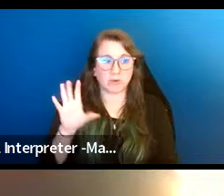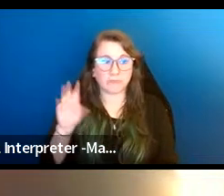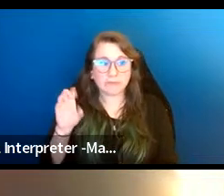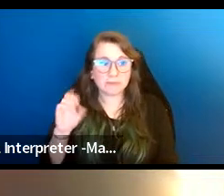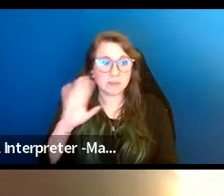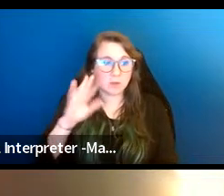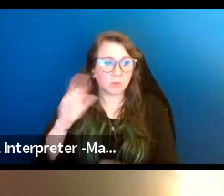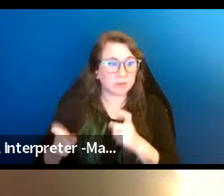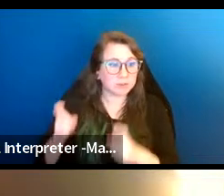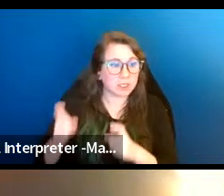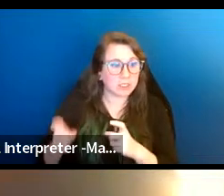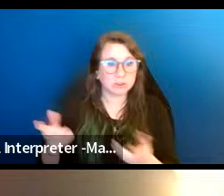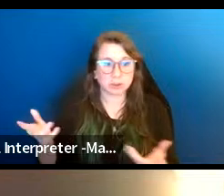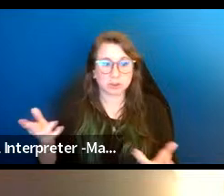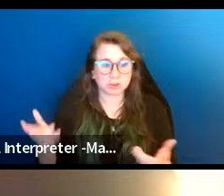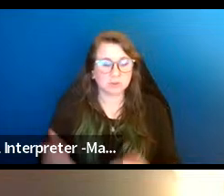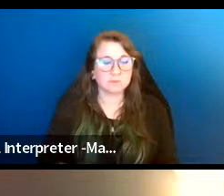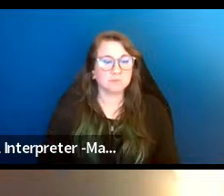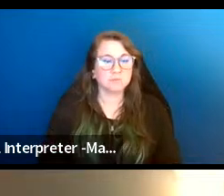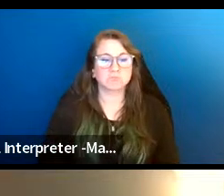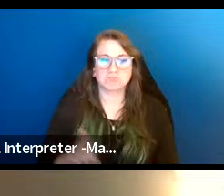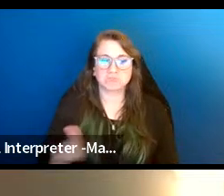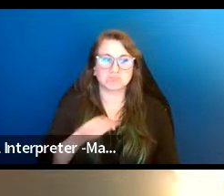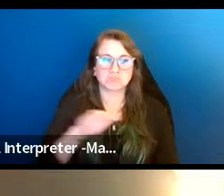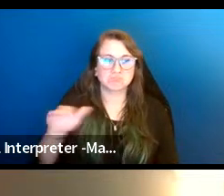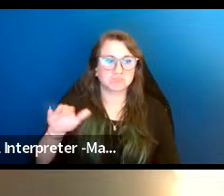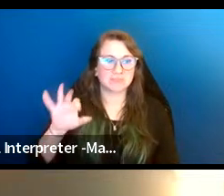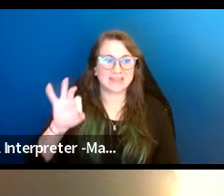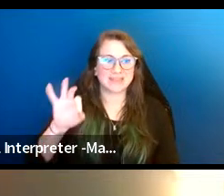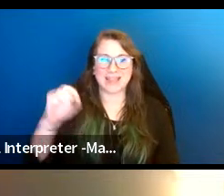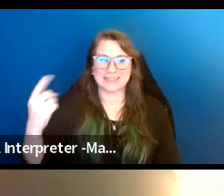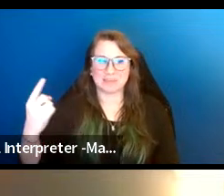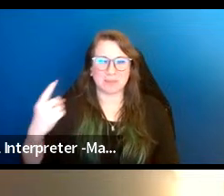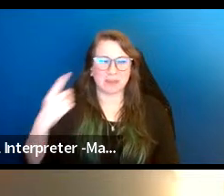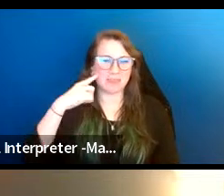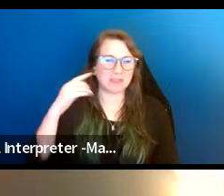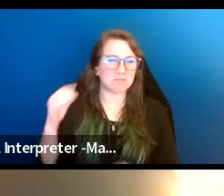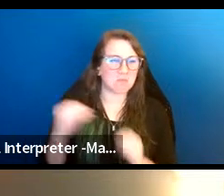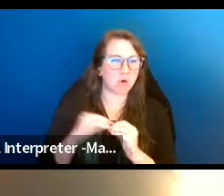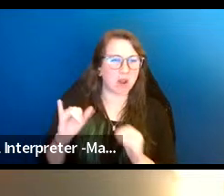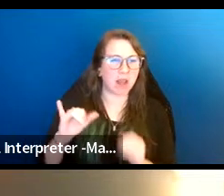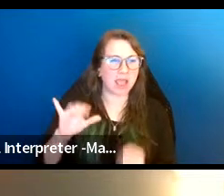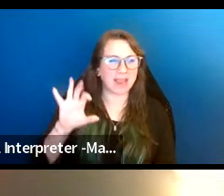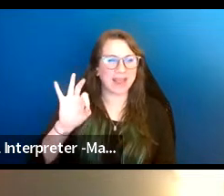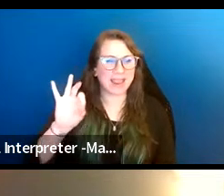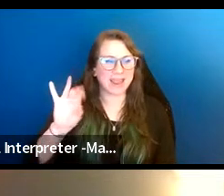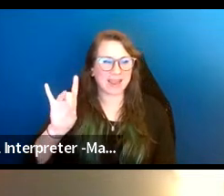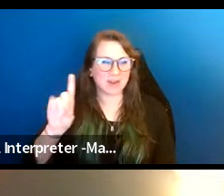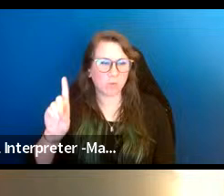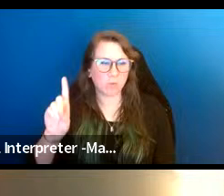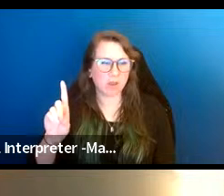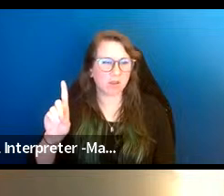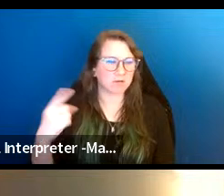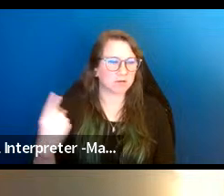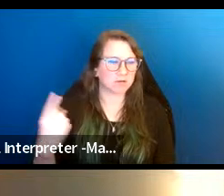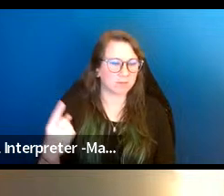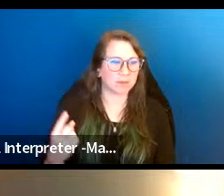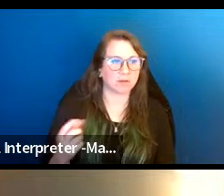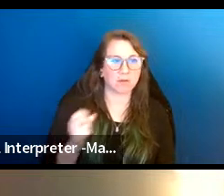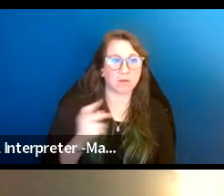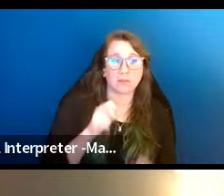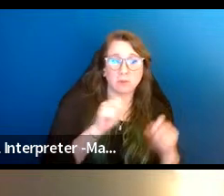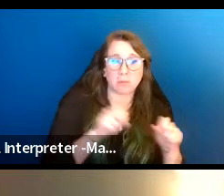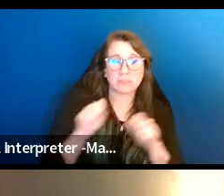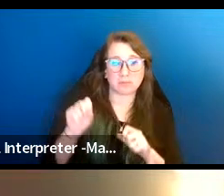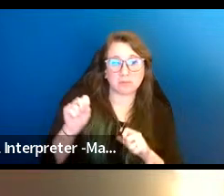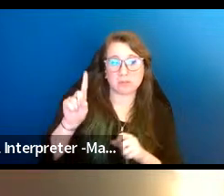change? It's a solid 9 something. I think it's more like 981 or something like that. So we're looking at potentially